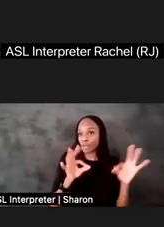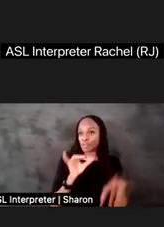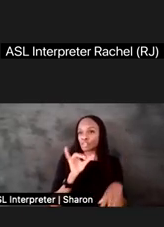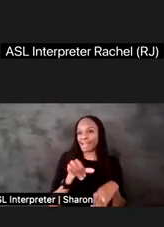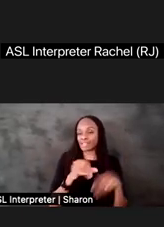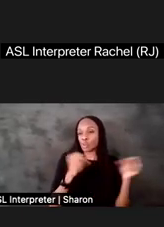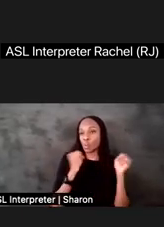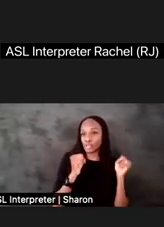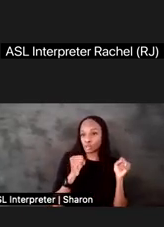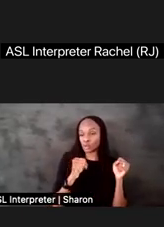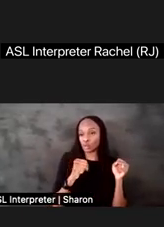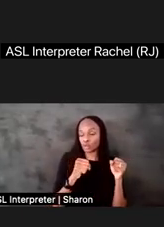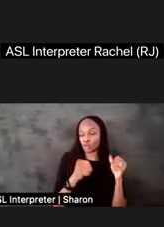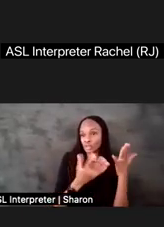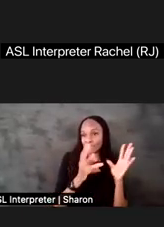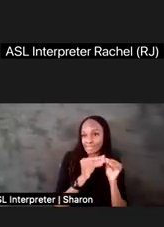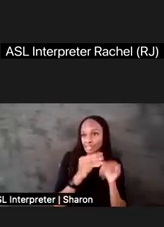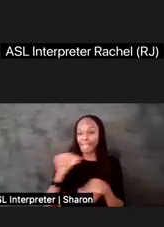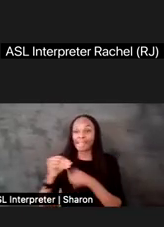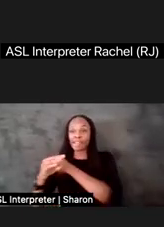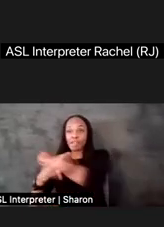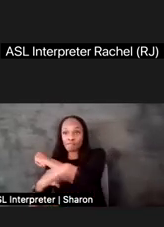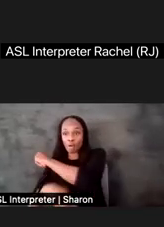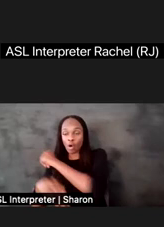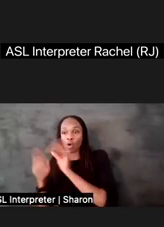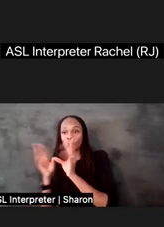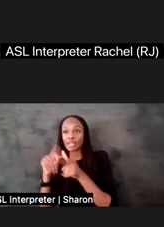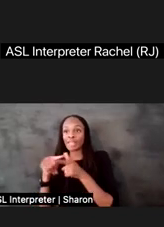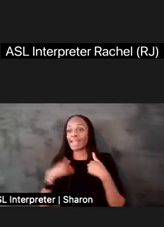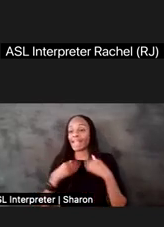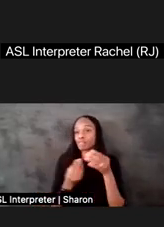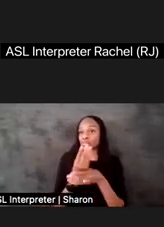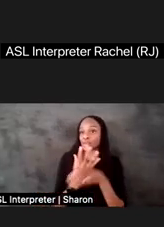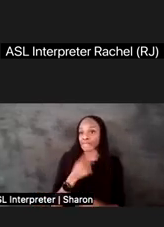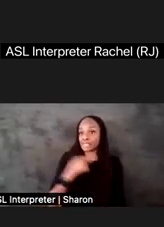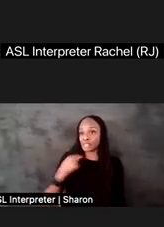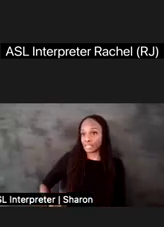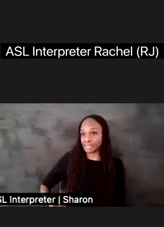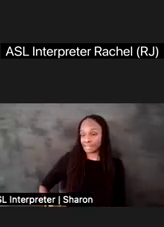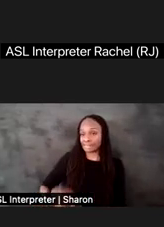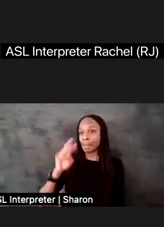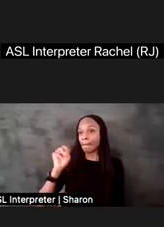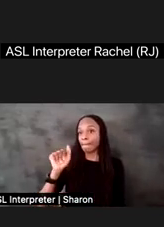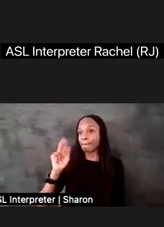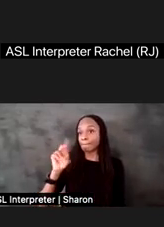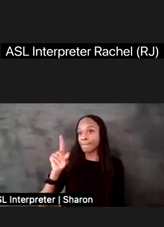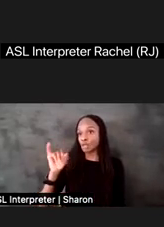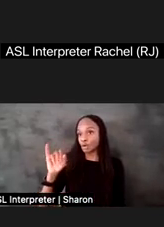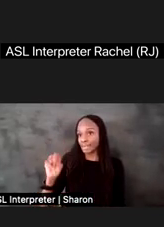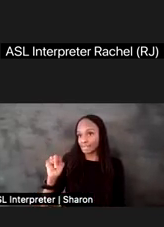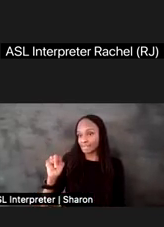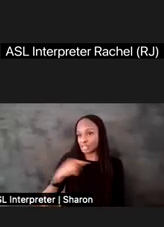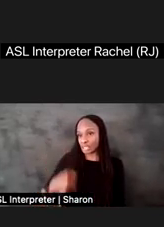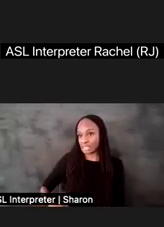the fall session. And then we do a spring Mandarin Chinese. And now we have